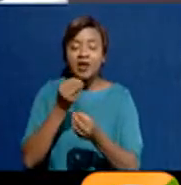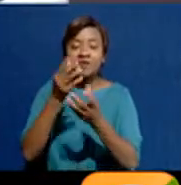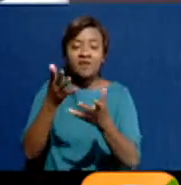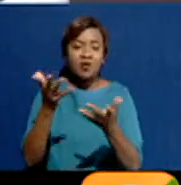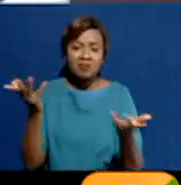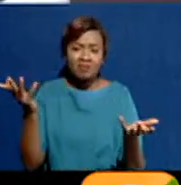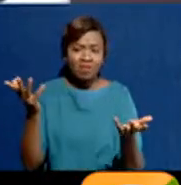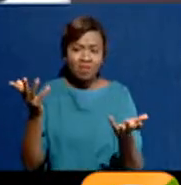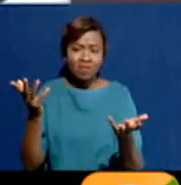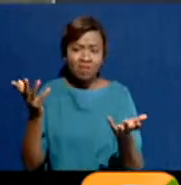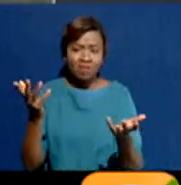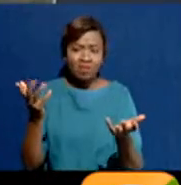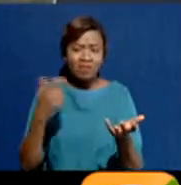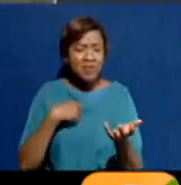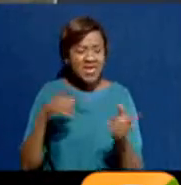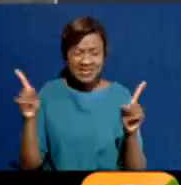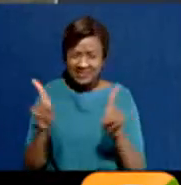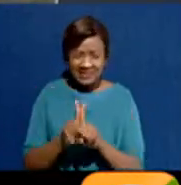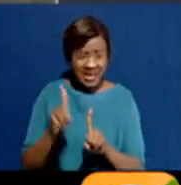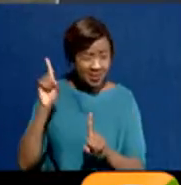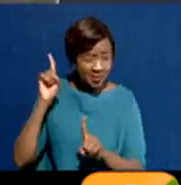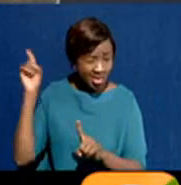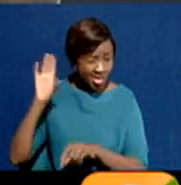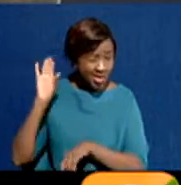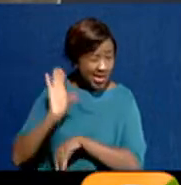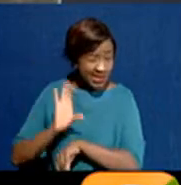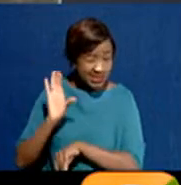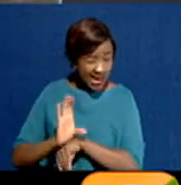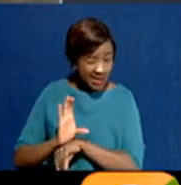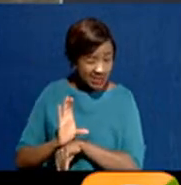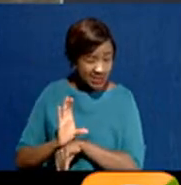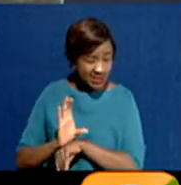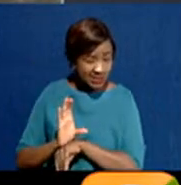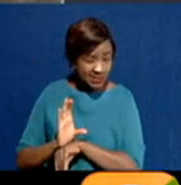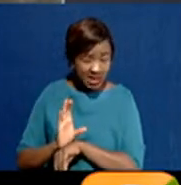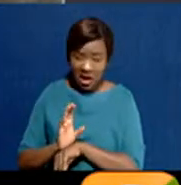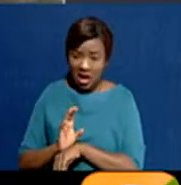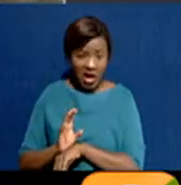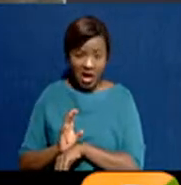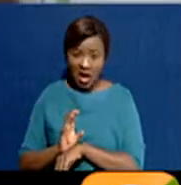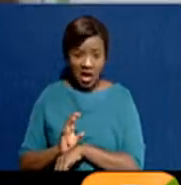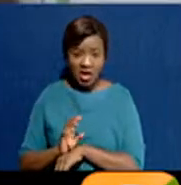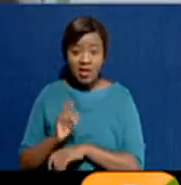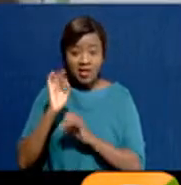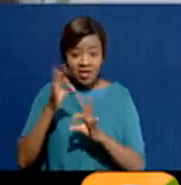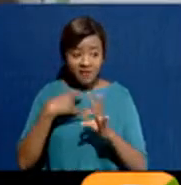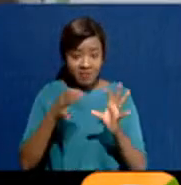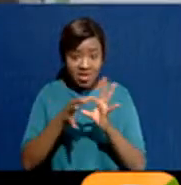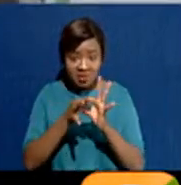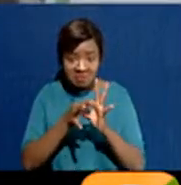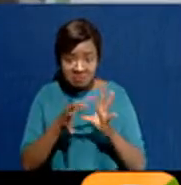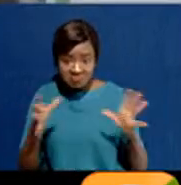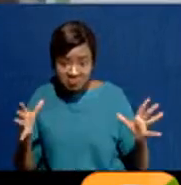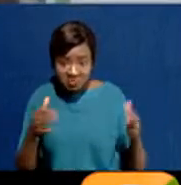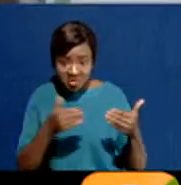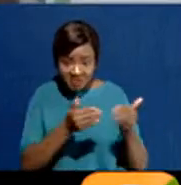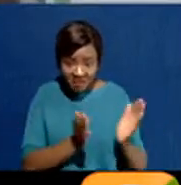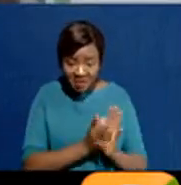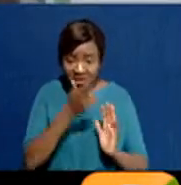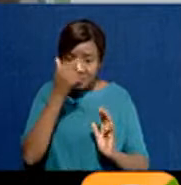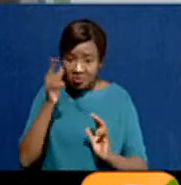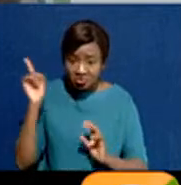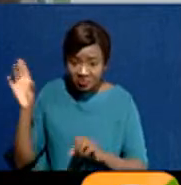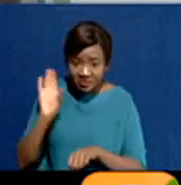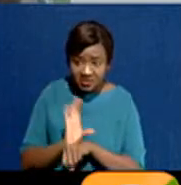don't think I'm going back to that church. If I am supposed to leave my family to drop it because of that church, I